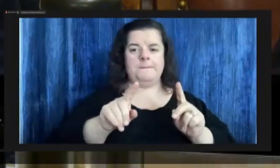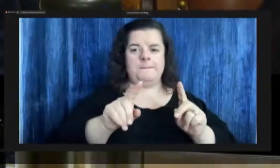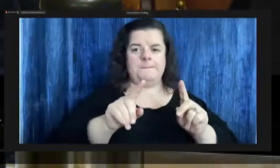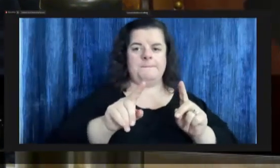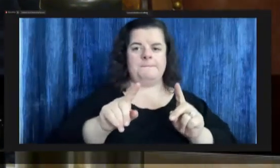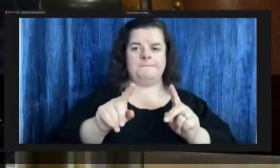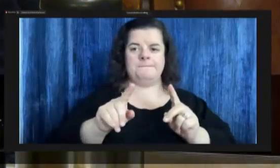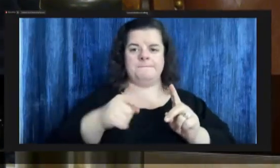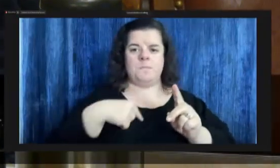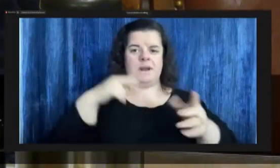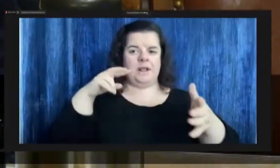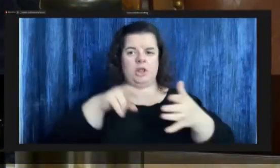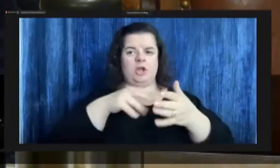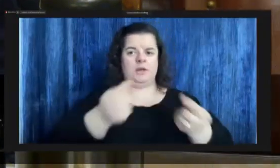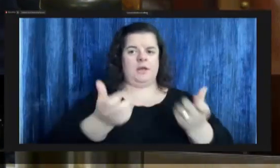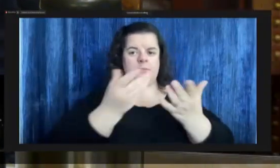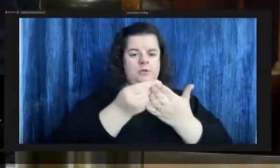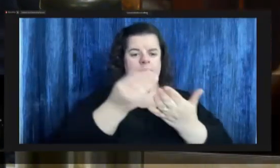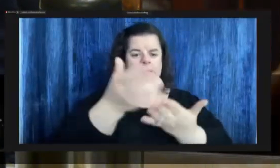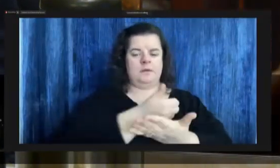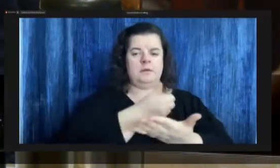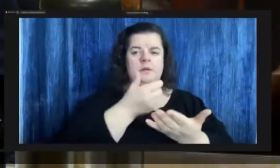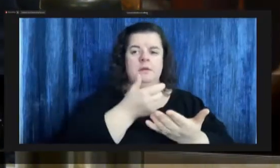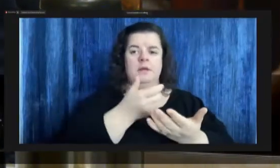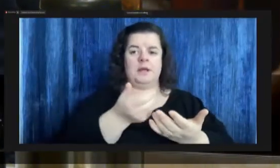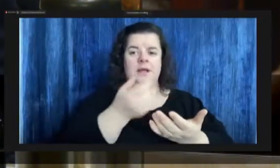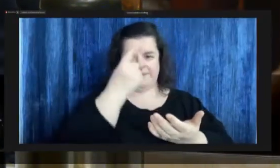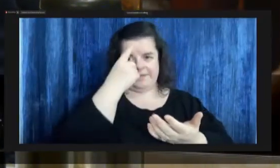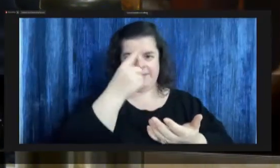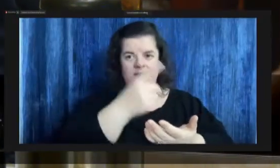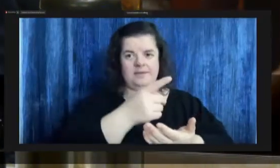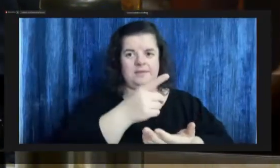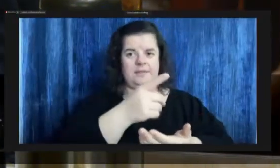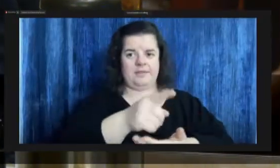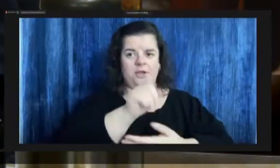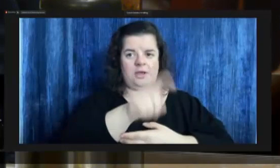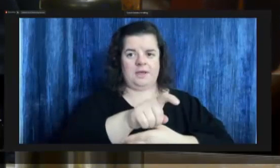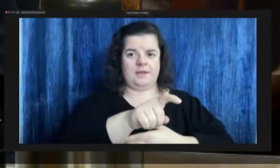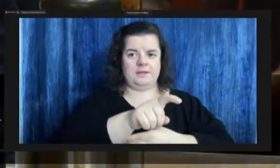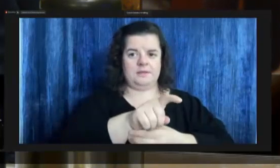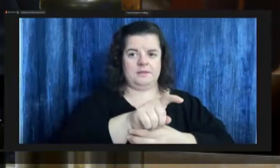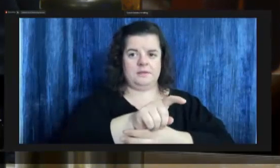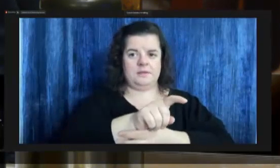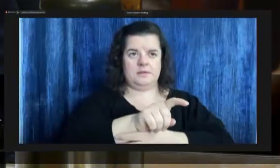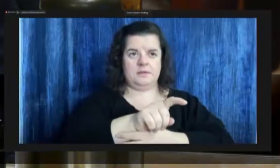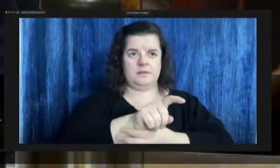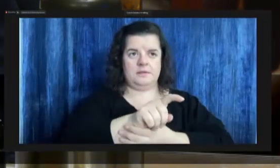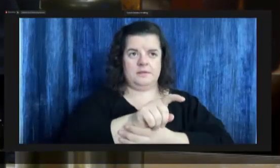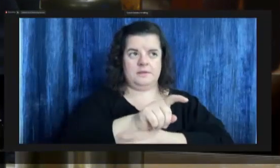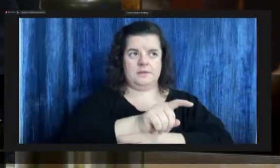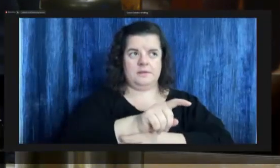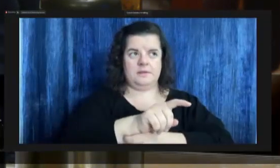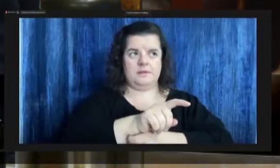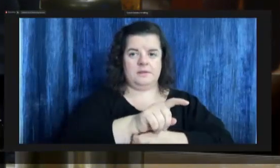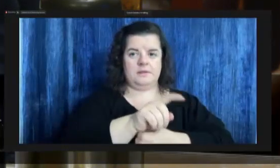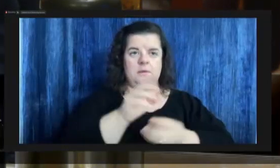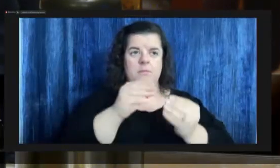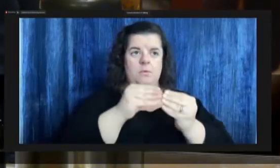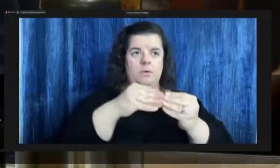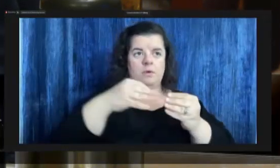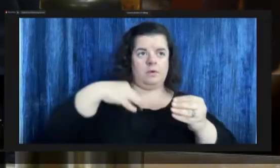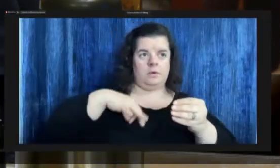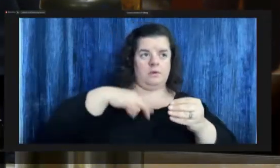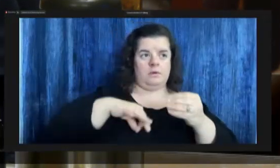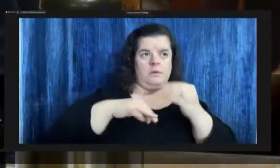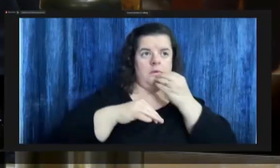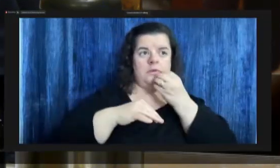when I look at their salaries, sometimes I think that there has to be more of an incentive to work in these